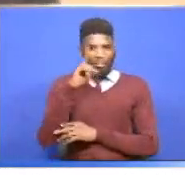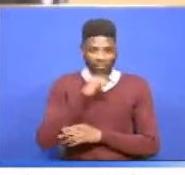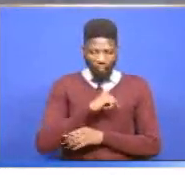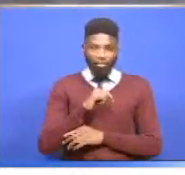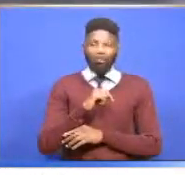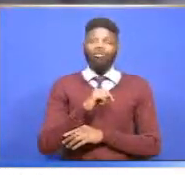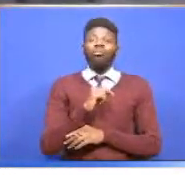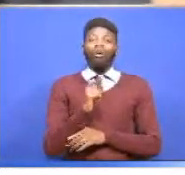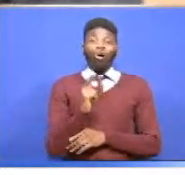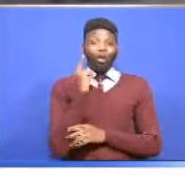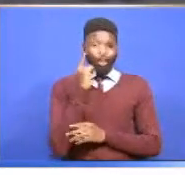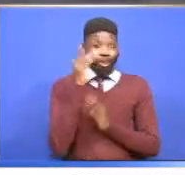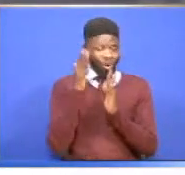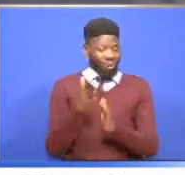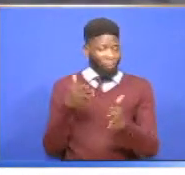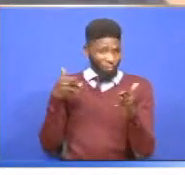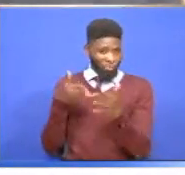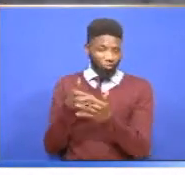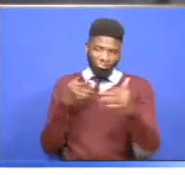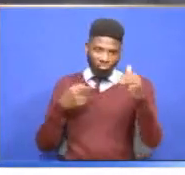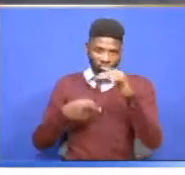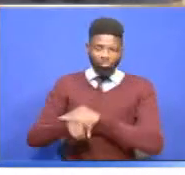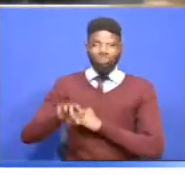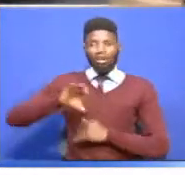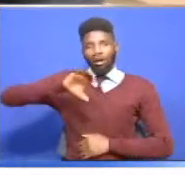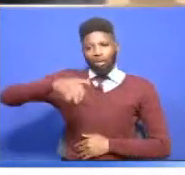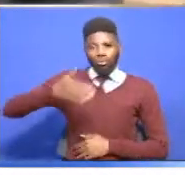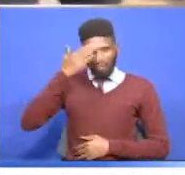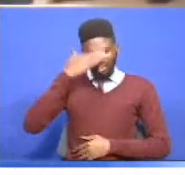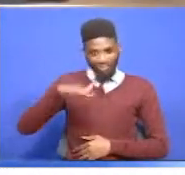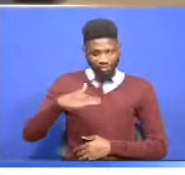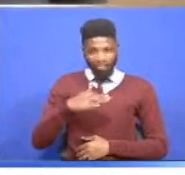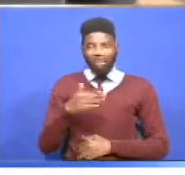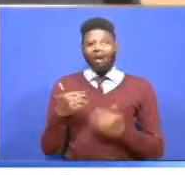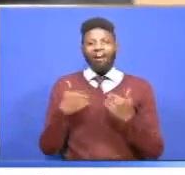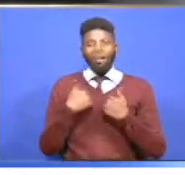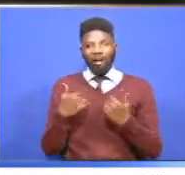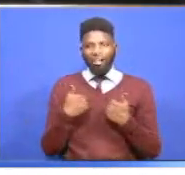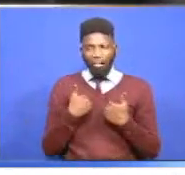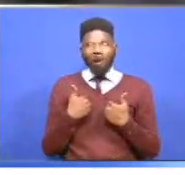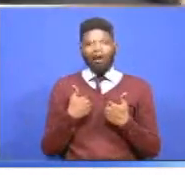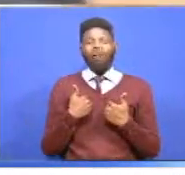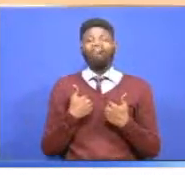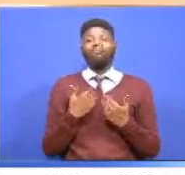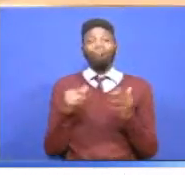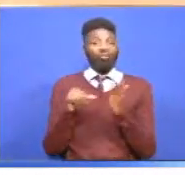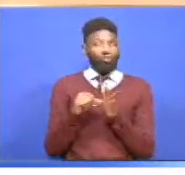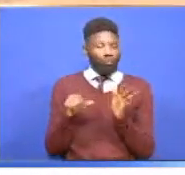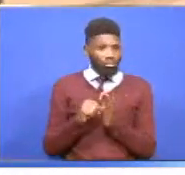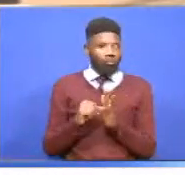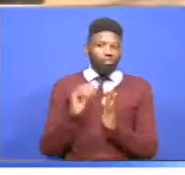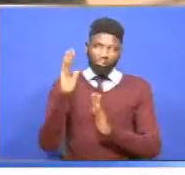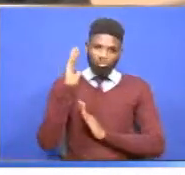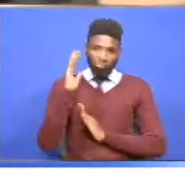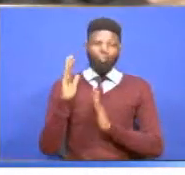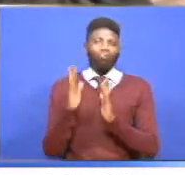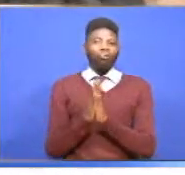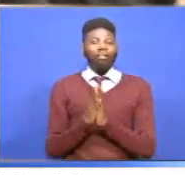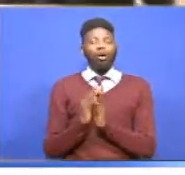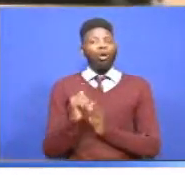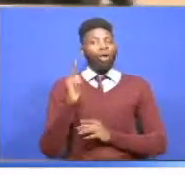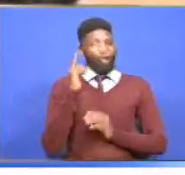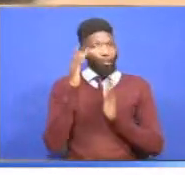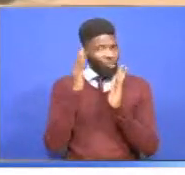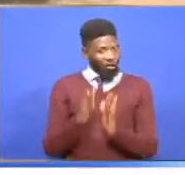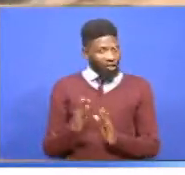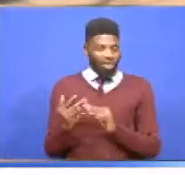accessing the county assembly. There was some bit of exchange between the security and the lawyers. Their argument